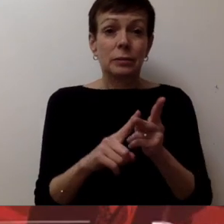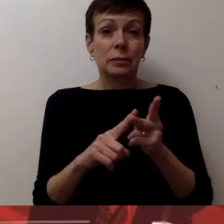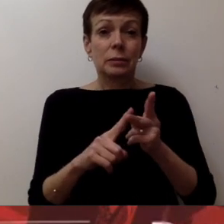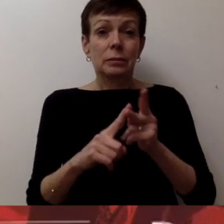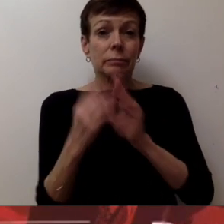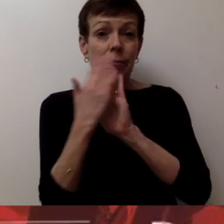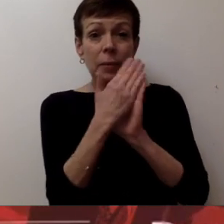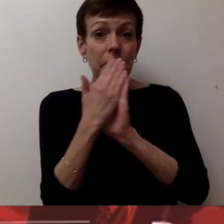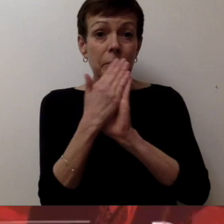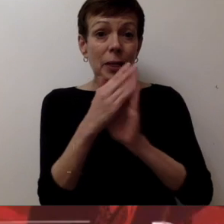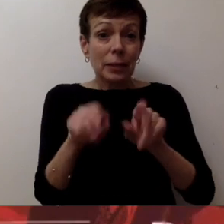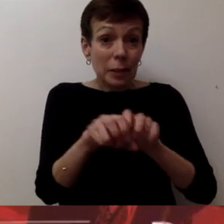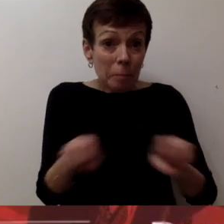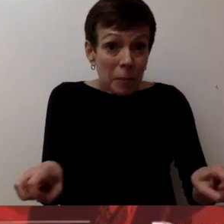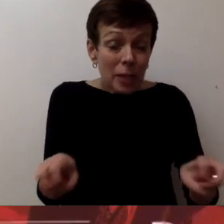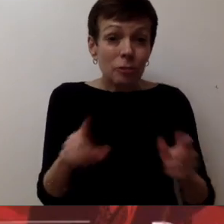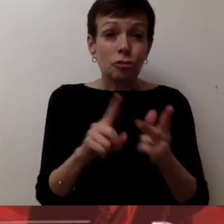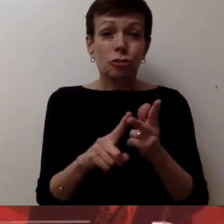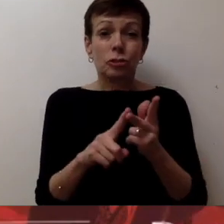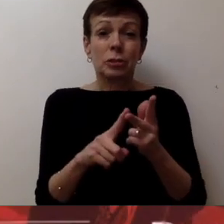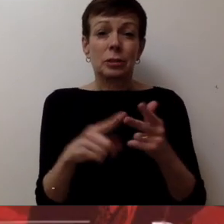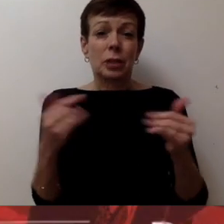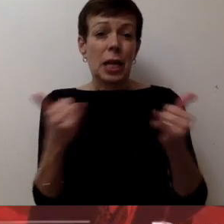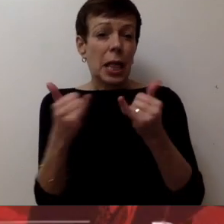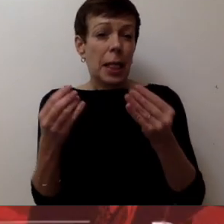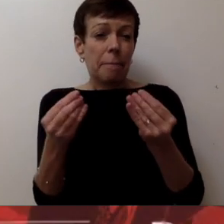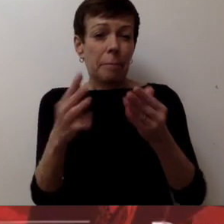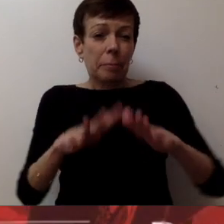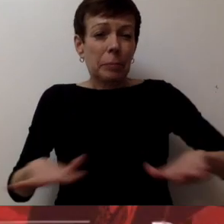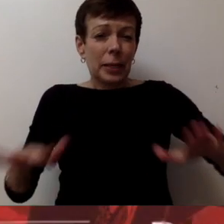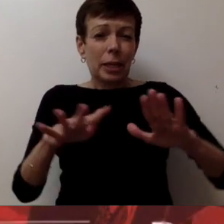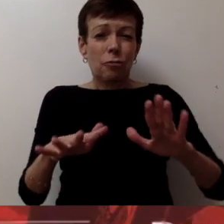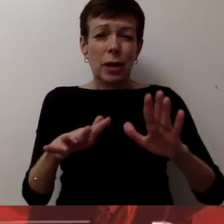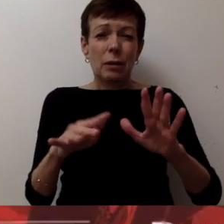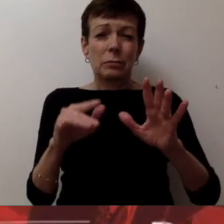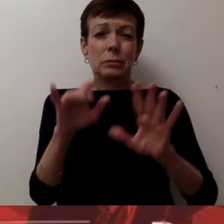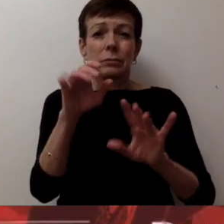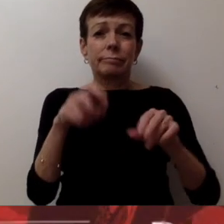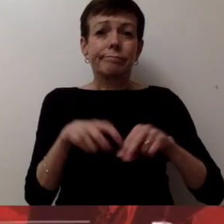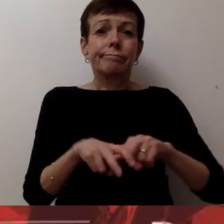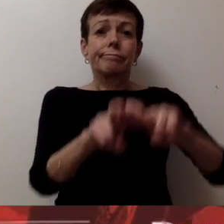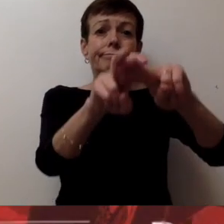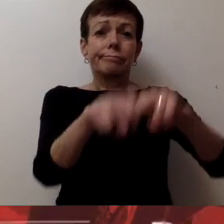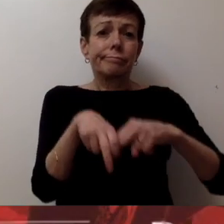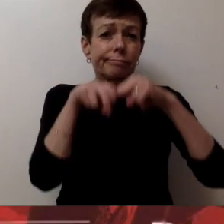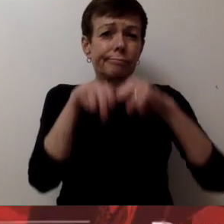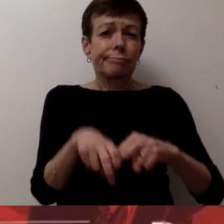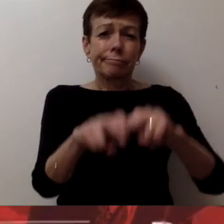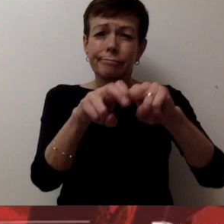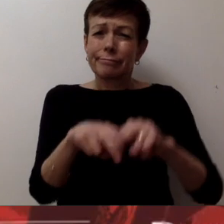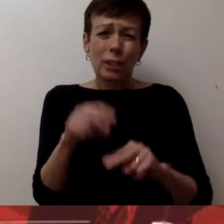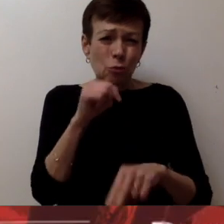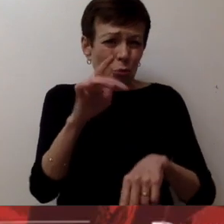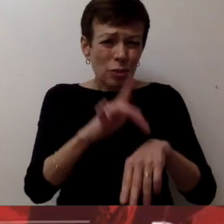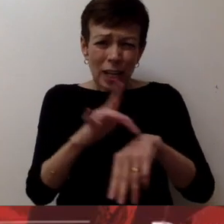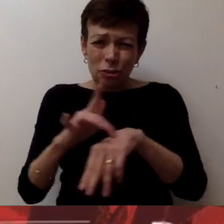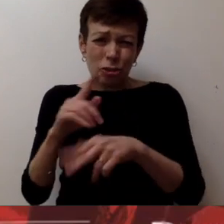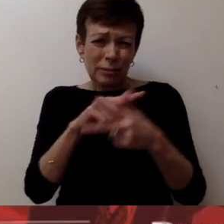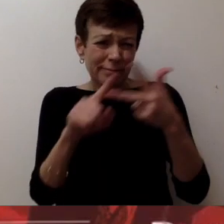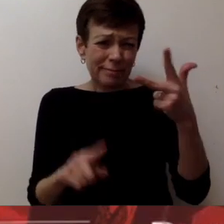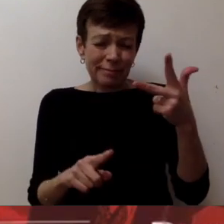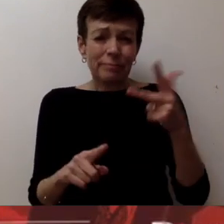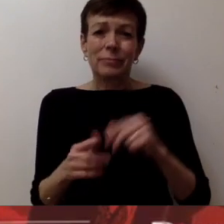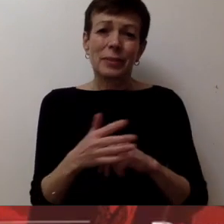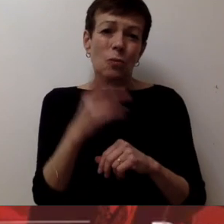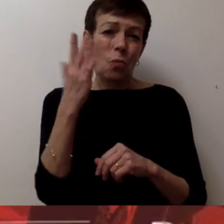equipment, any sort of touch point where you don't have ready access to hand wash or to sanitize your hands. We just